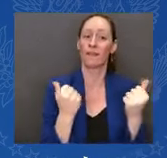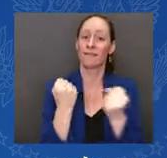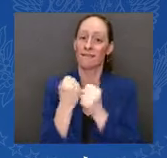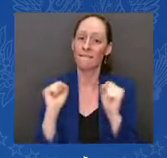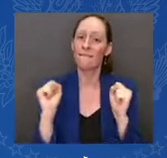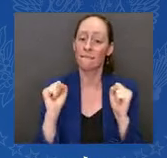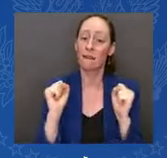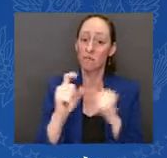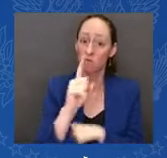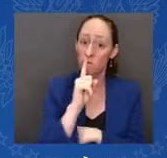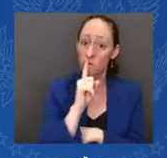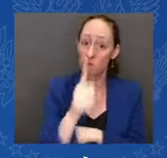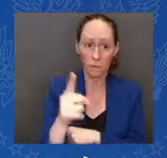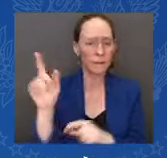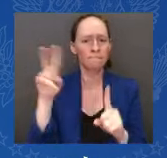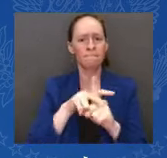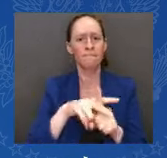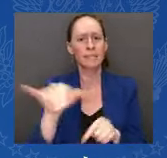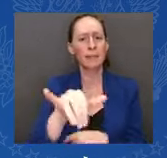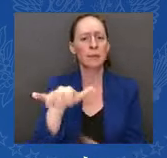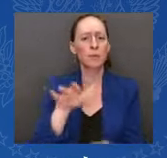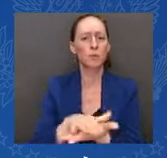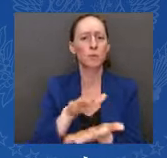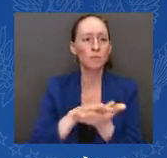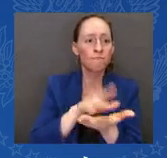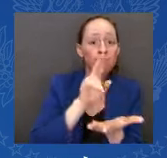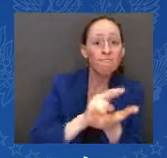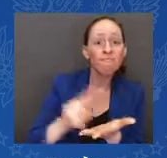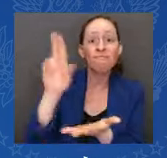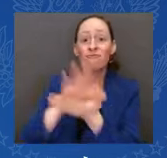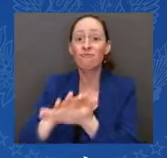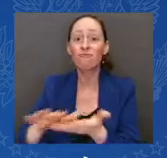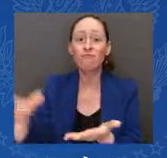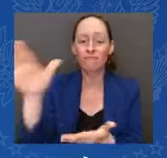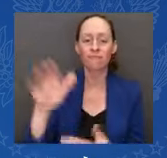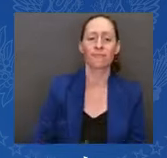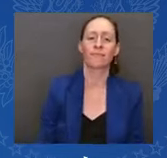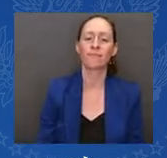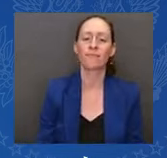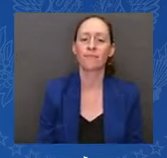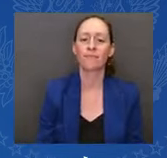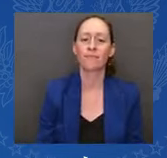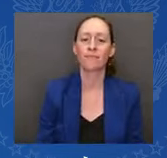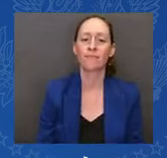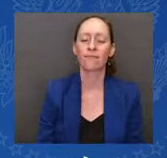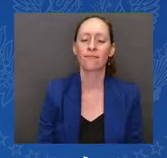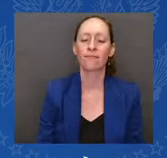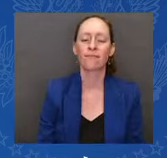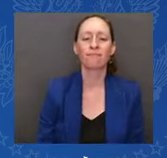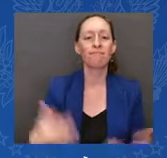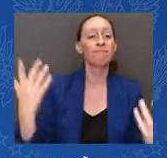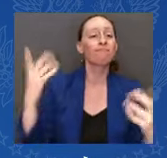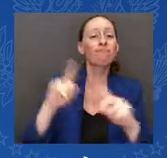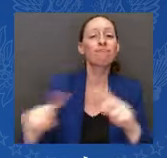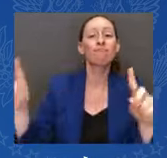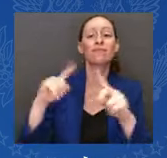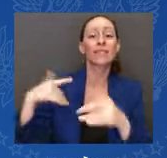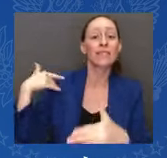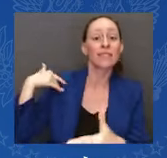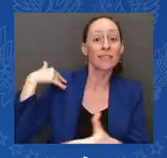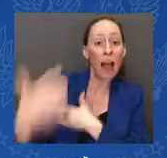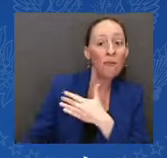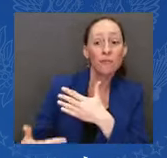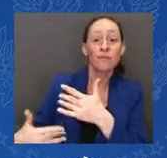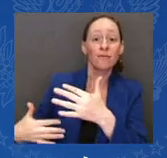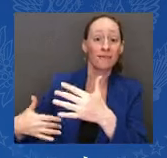to succeed, and that every generation of Americans, we have benefited by opening the doors of opportunity just a little bit wider